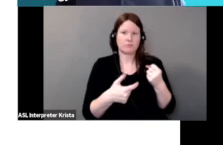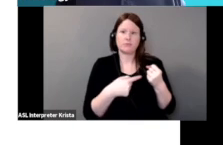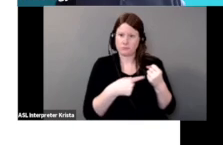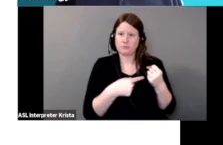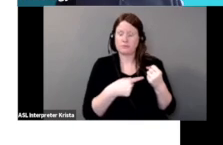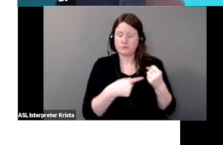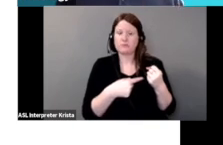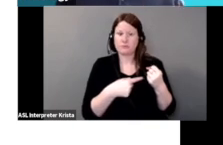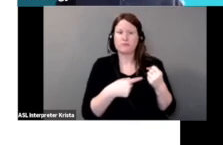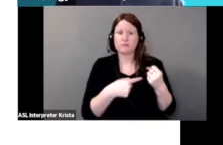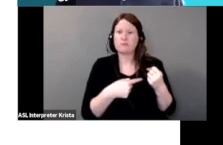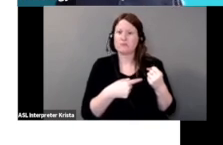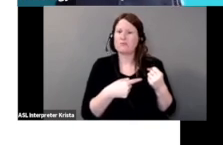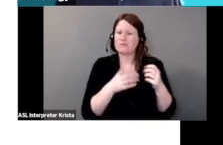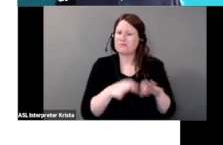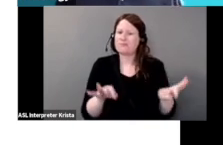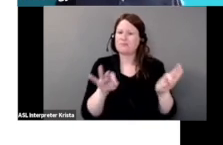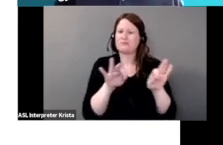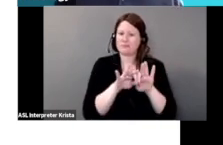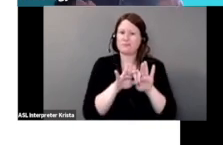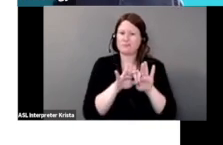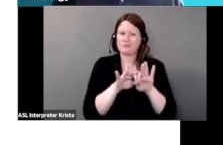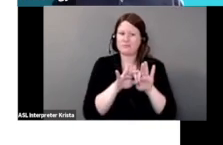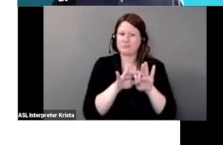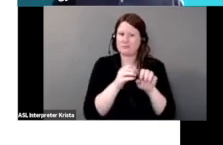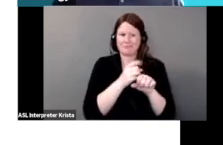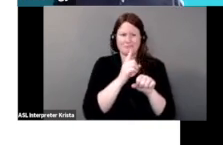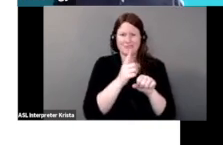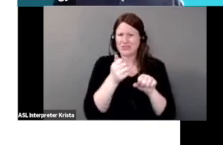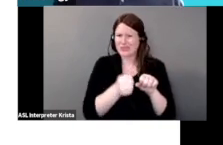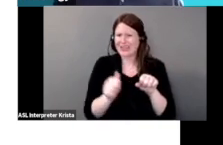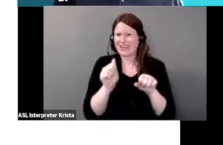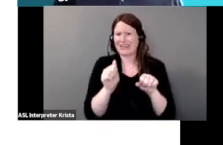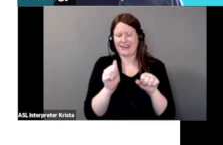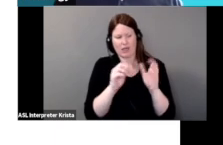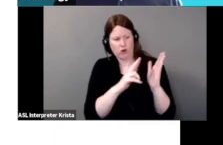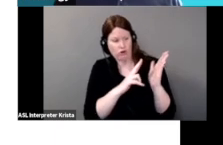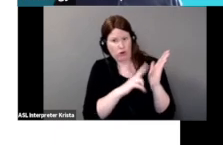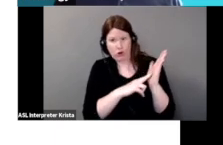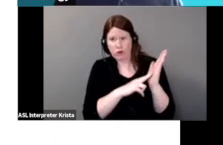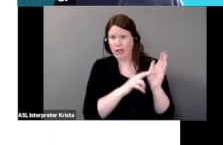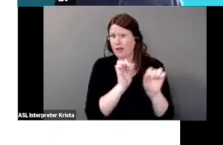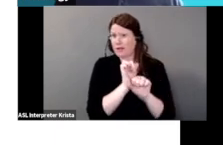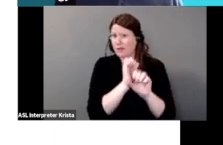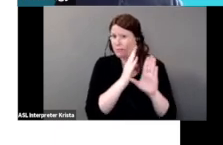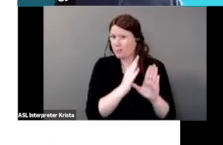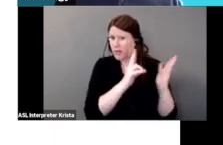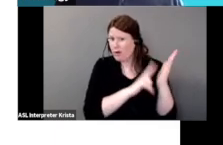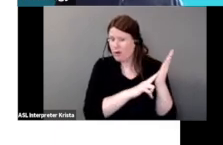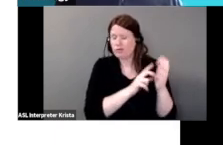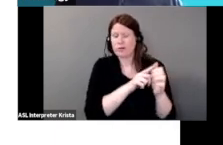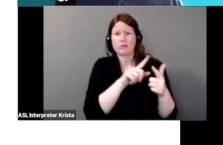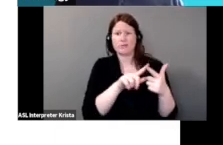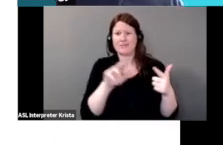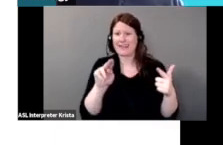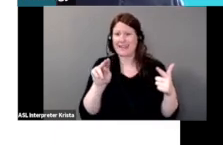that arrangement is covered by a contract, an employee contract, or an NDA, or some sort of intellectual